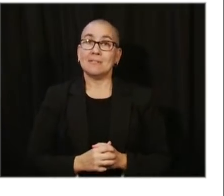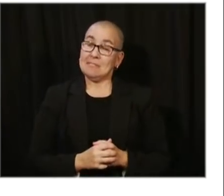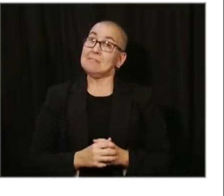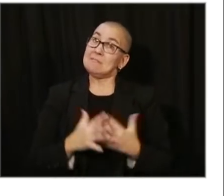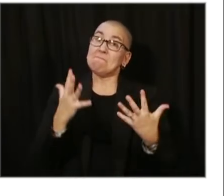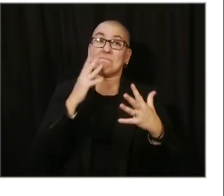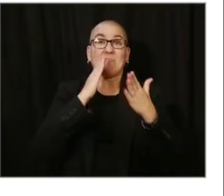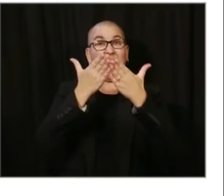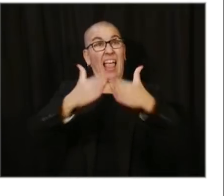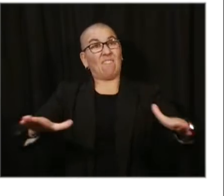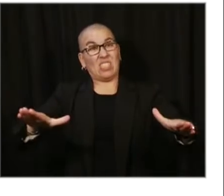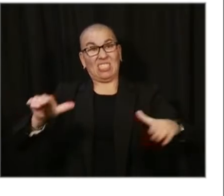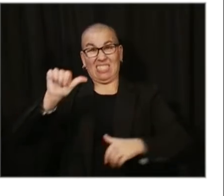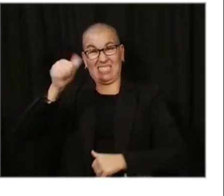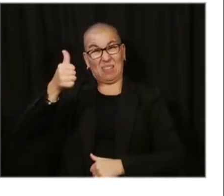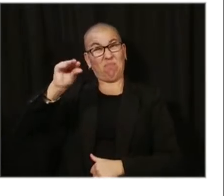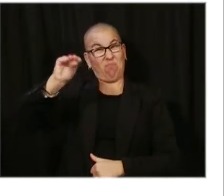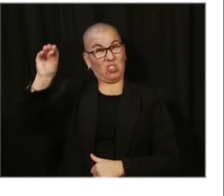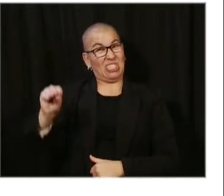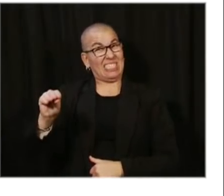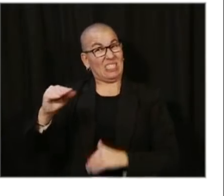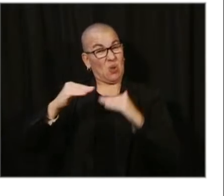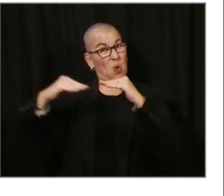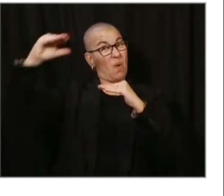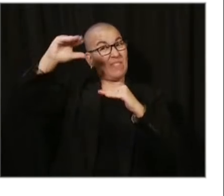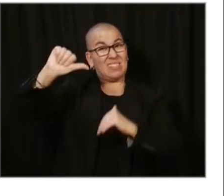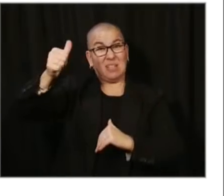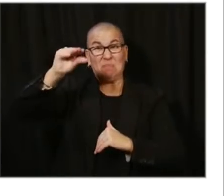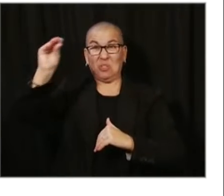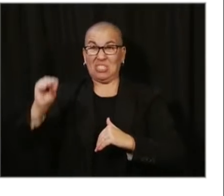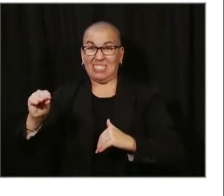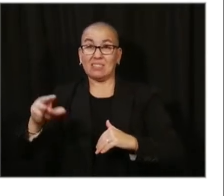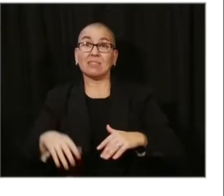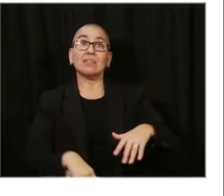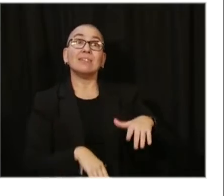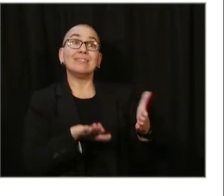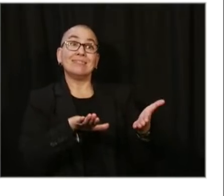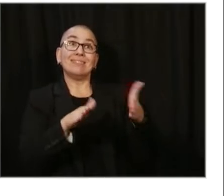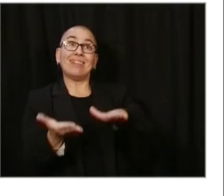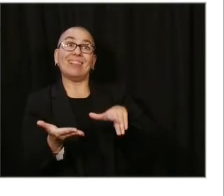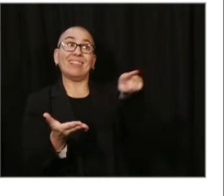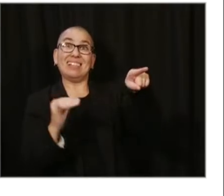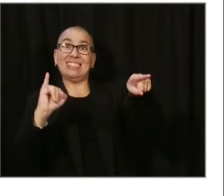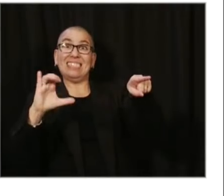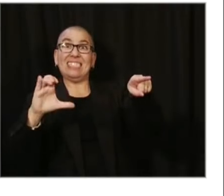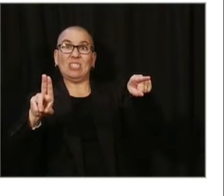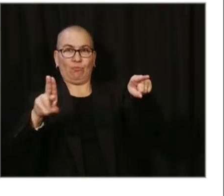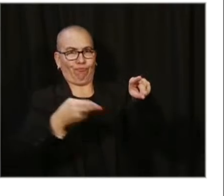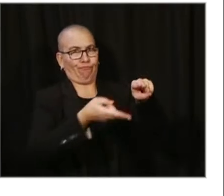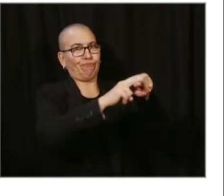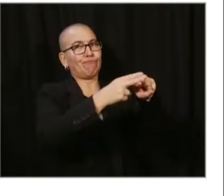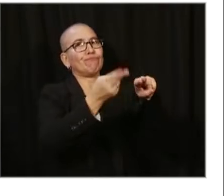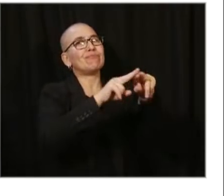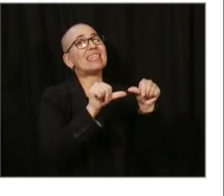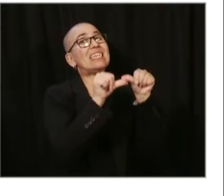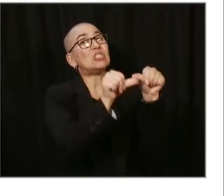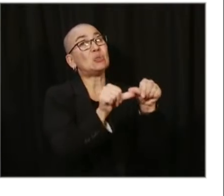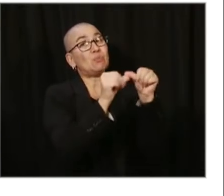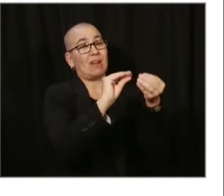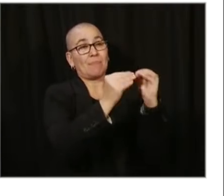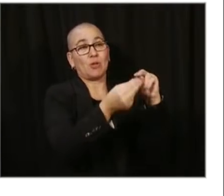over 10%, and deaths and ICU capacities going up. It is